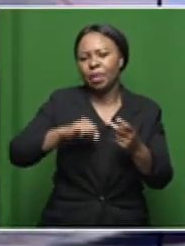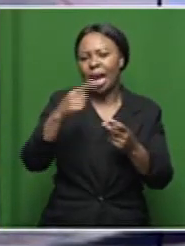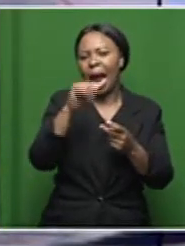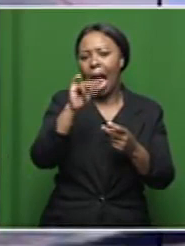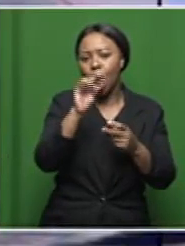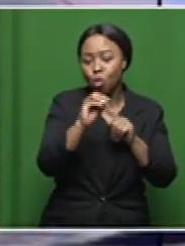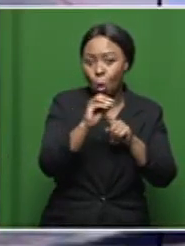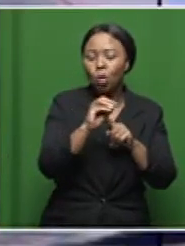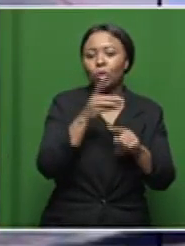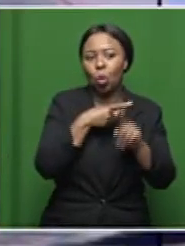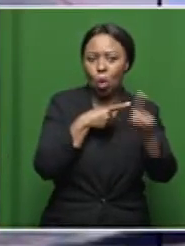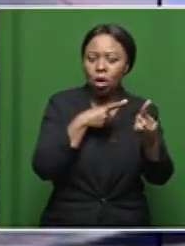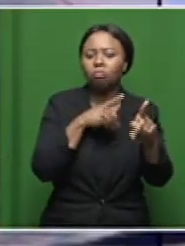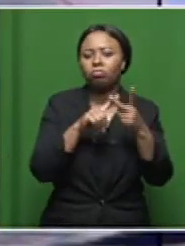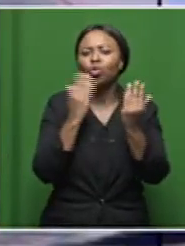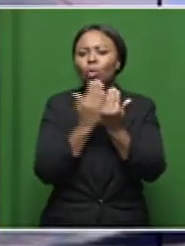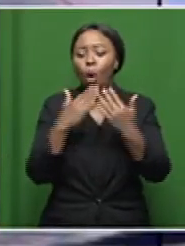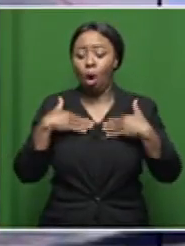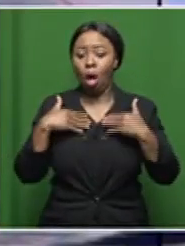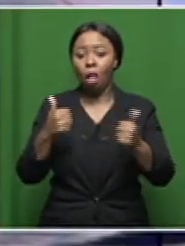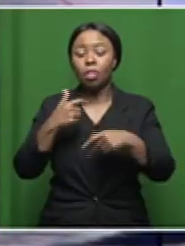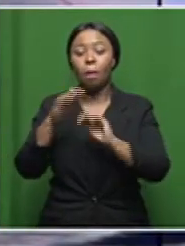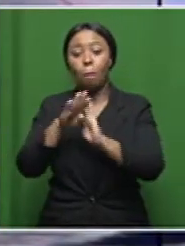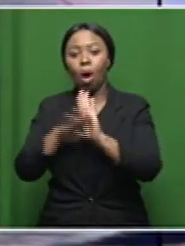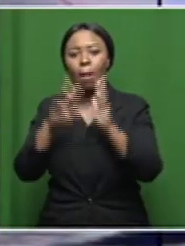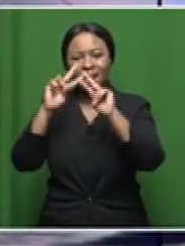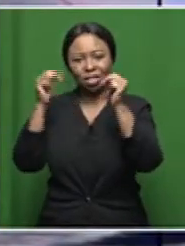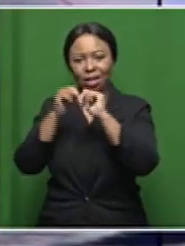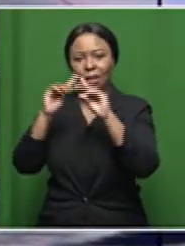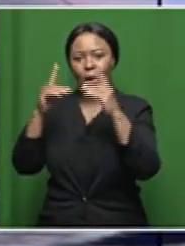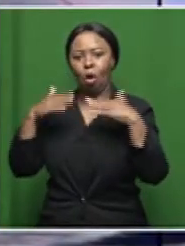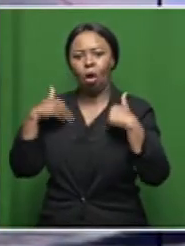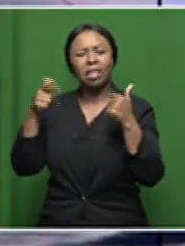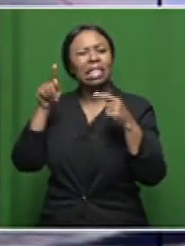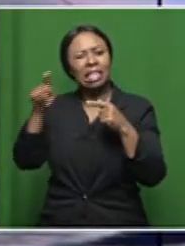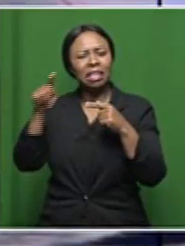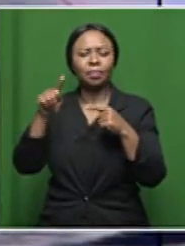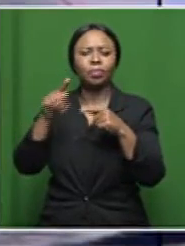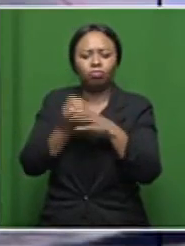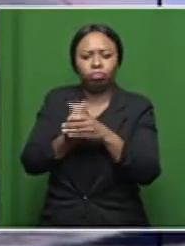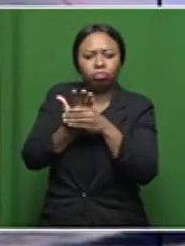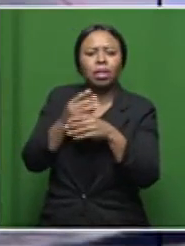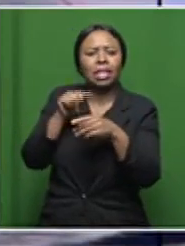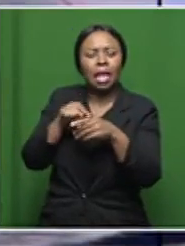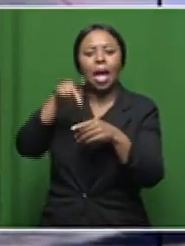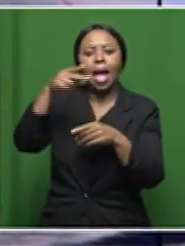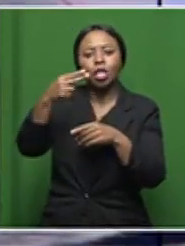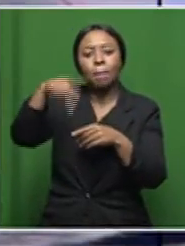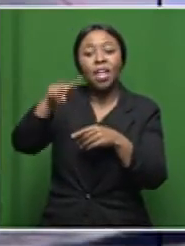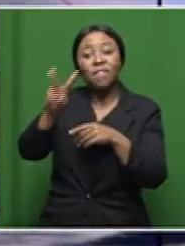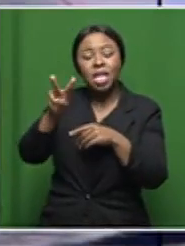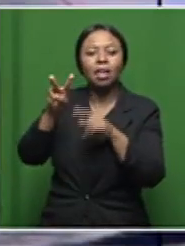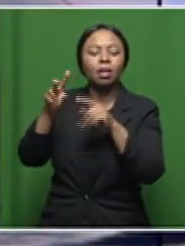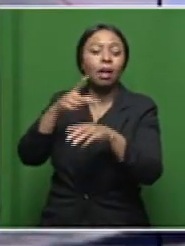speak to the manager of the Integrated Schools Health Program from the National Department of Health about the human papillomavirus and the HPV vaccine program.